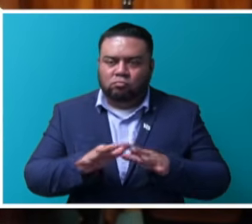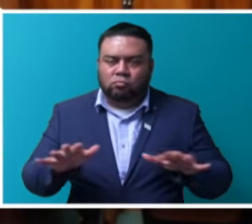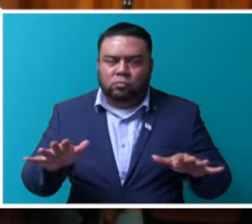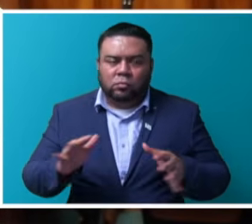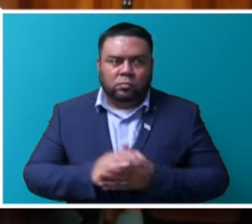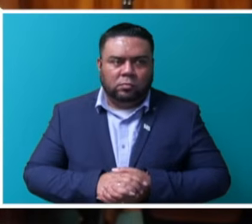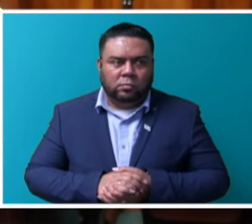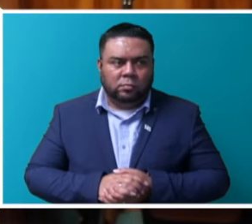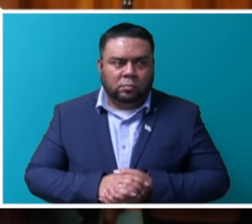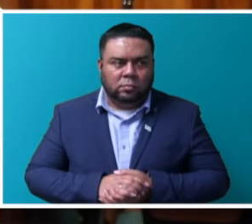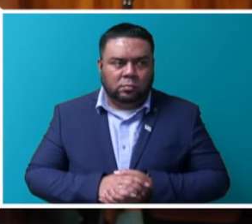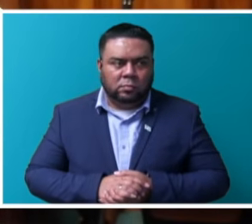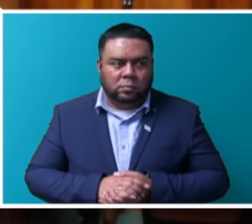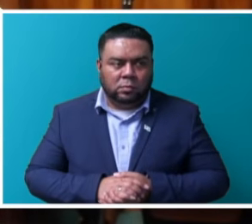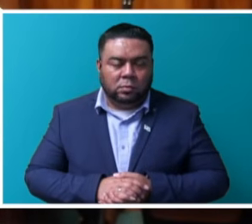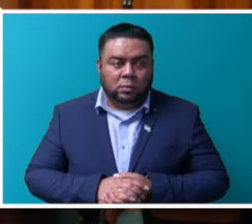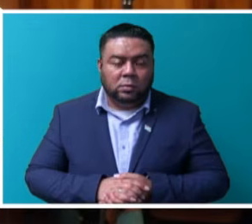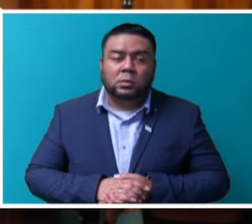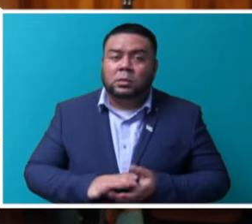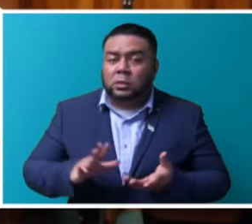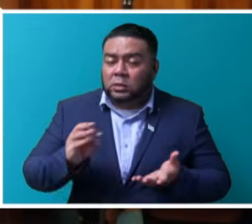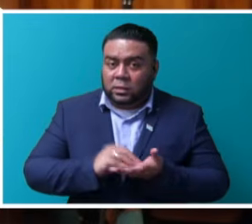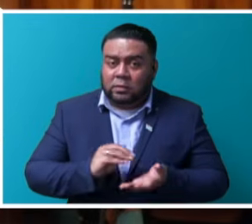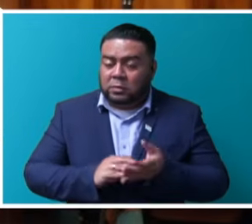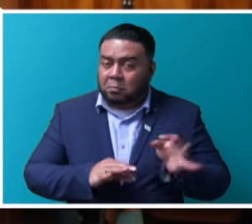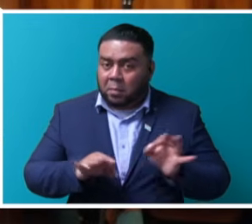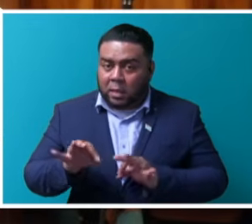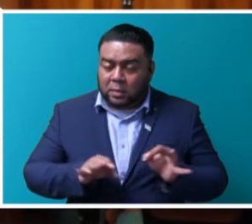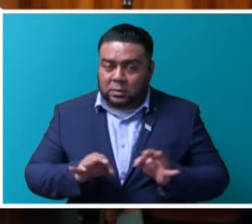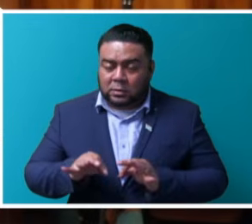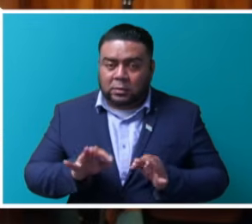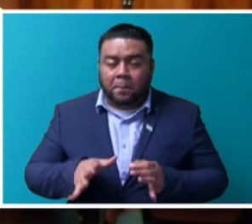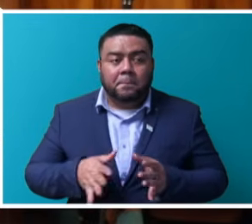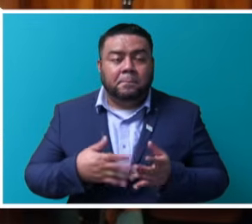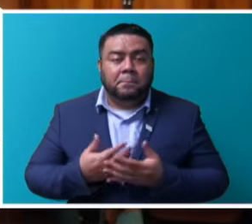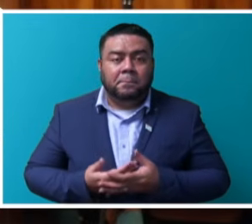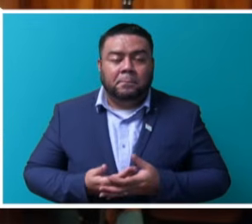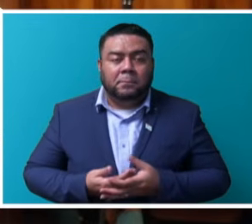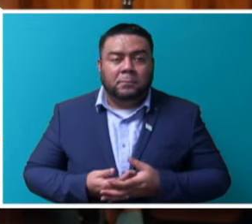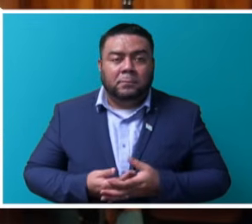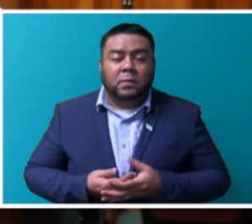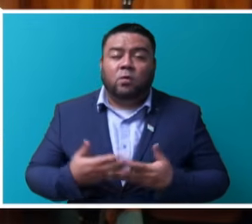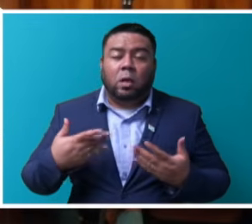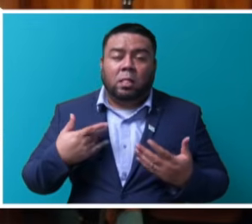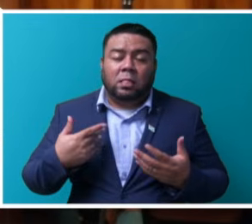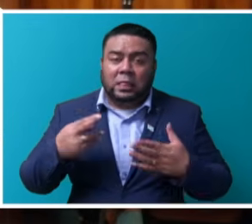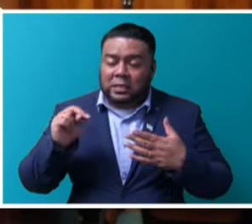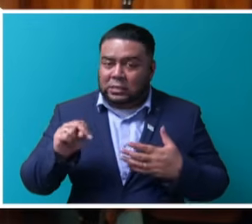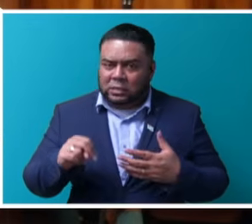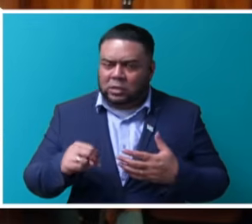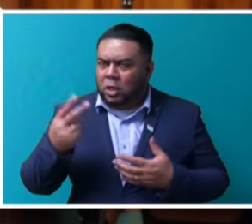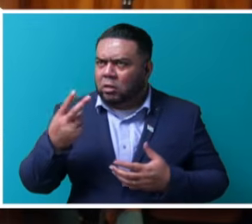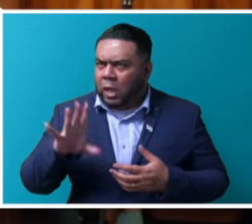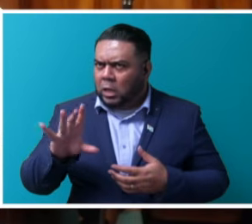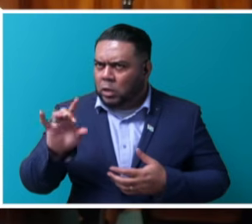decades to come. The clinical services plan developed as part of this planning provides projections for health needs for over 10, 20, and 30